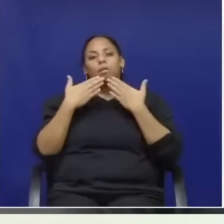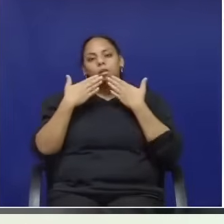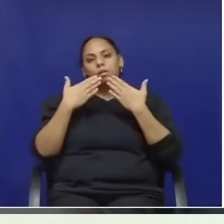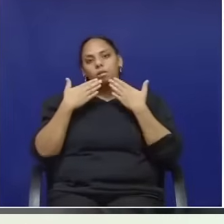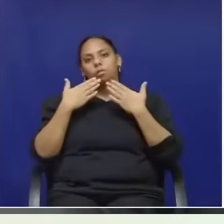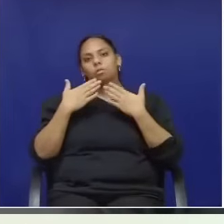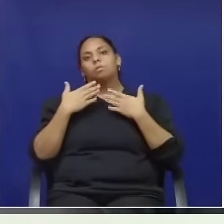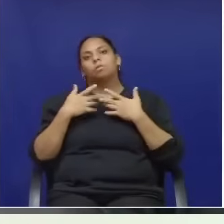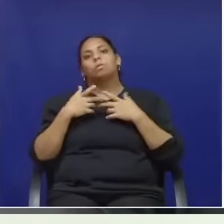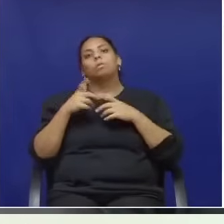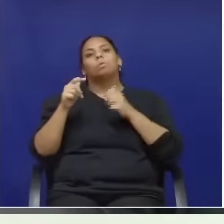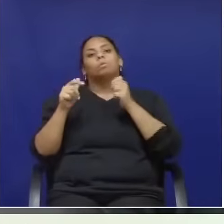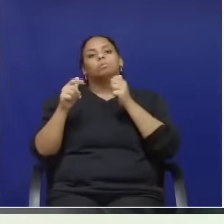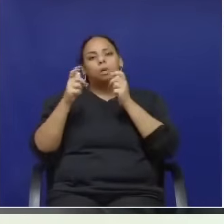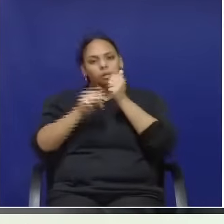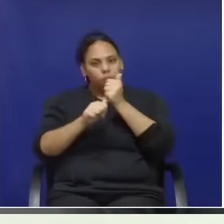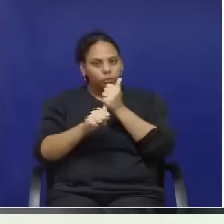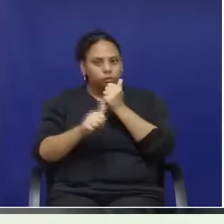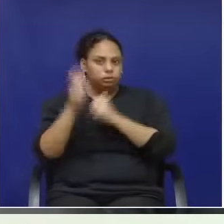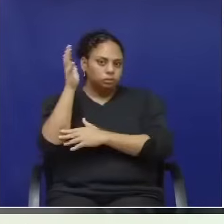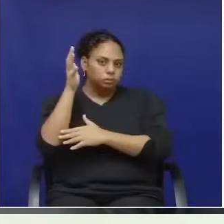Deputy Speaker. The